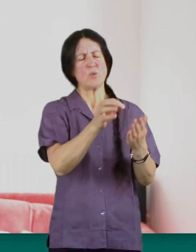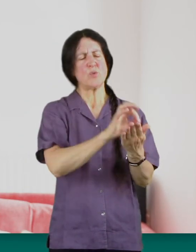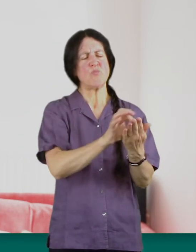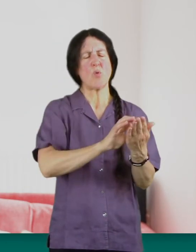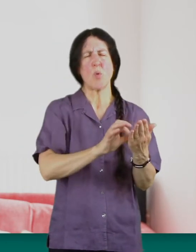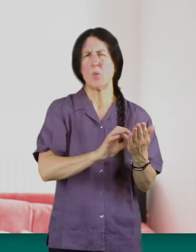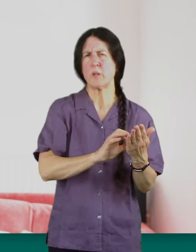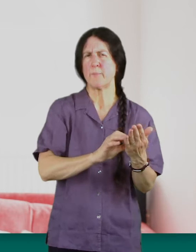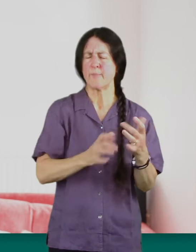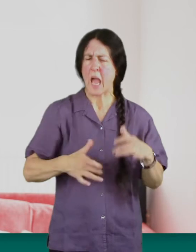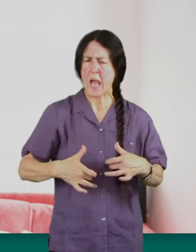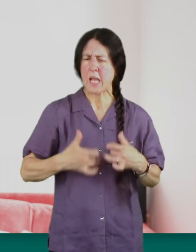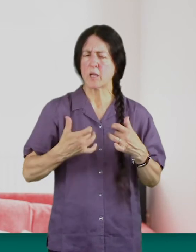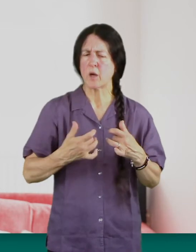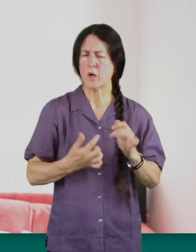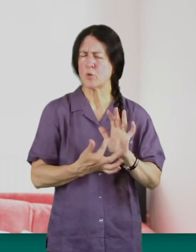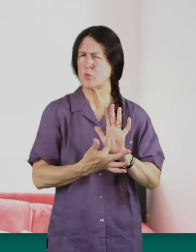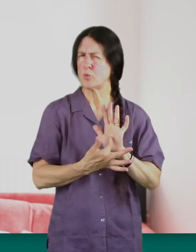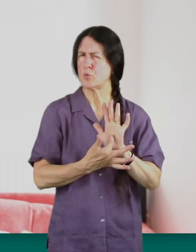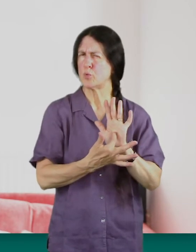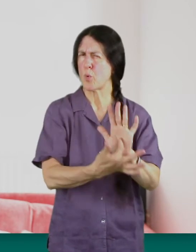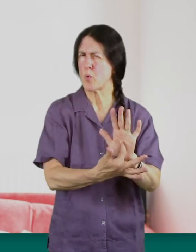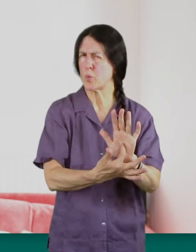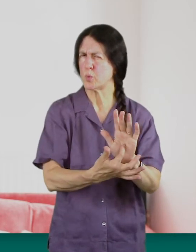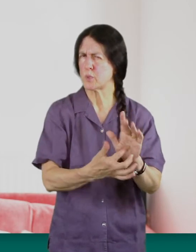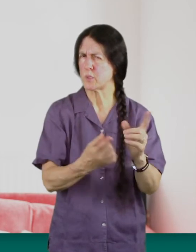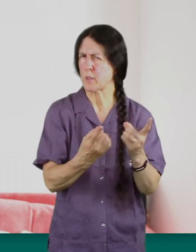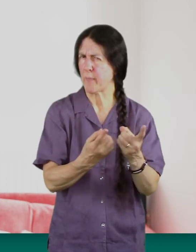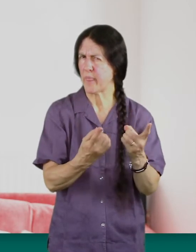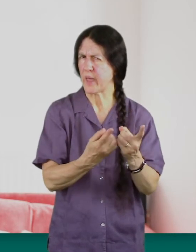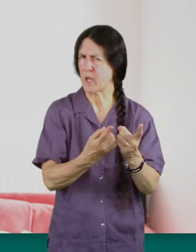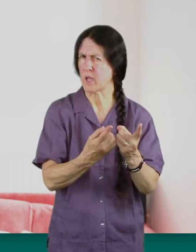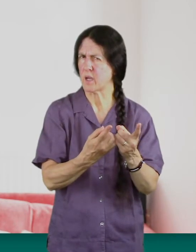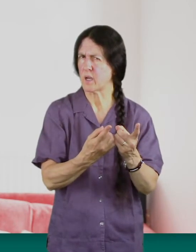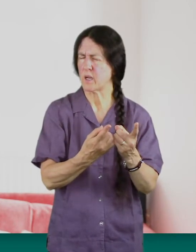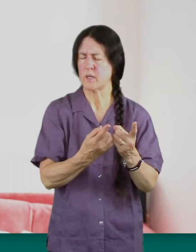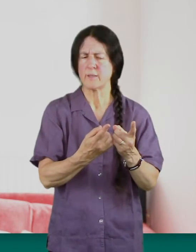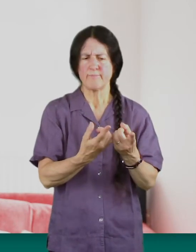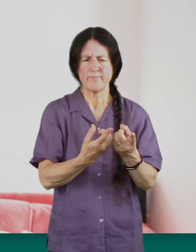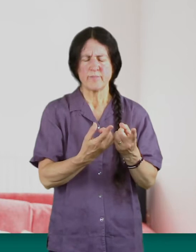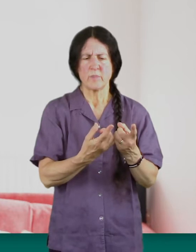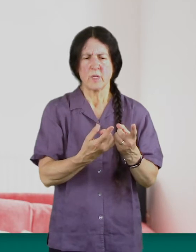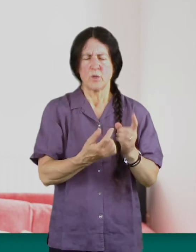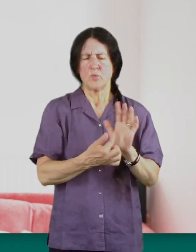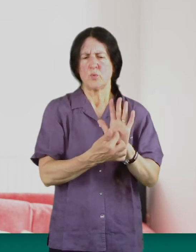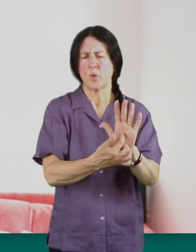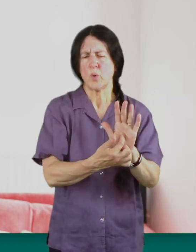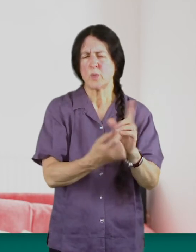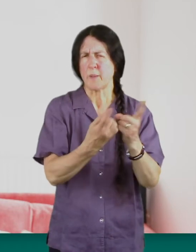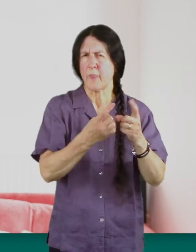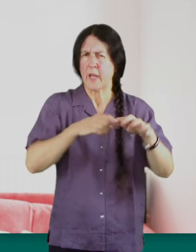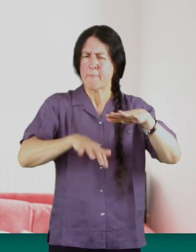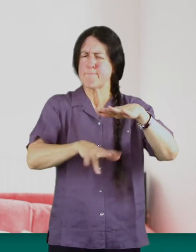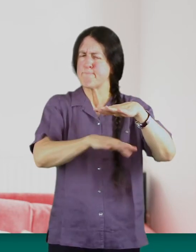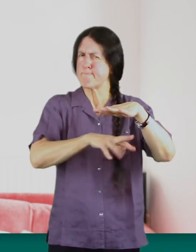one worth listening to. What she's saying, I think, is that anger is a sign of something else going on underneath, and